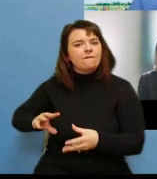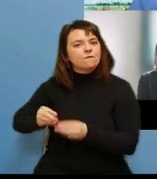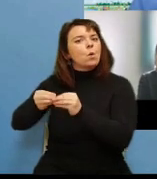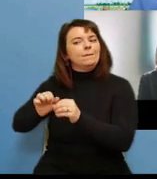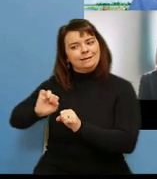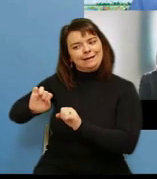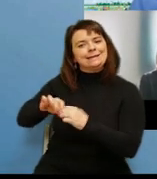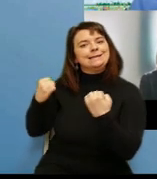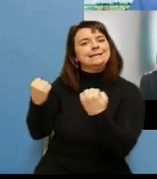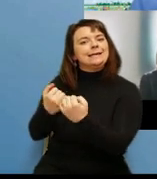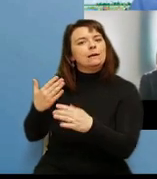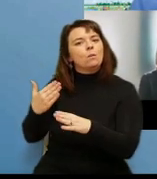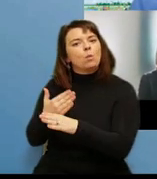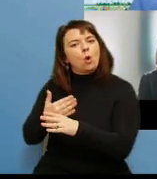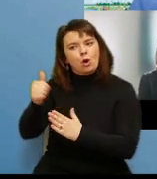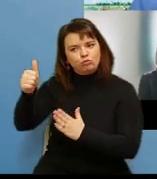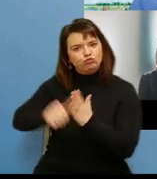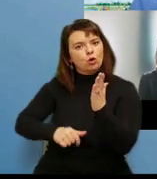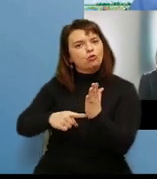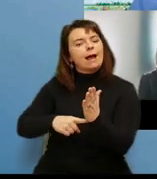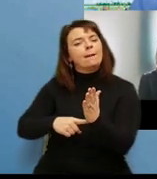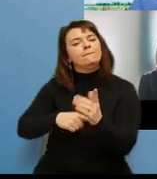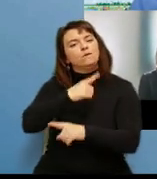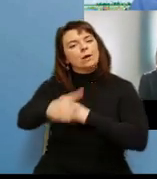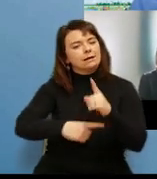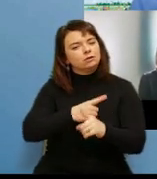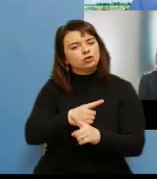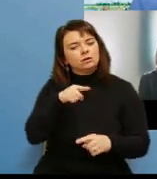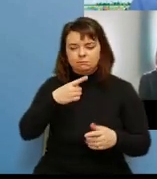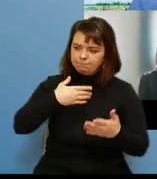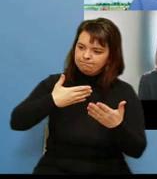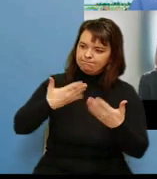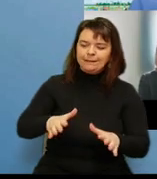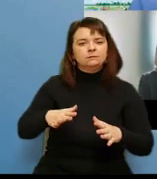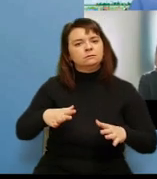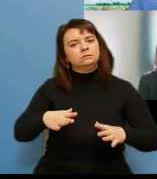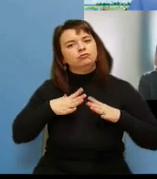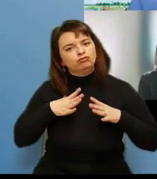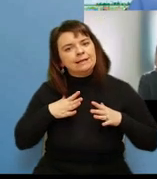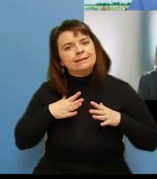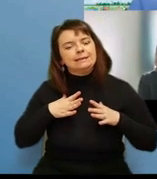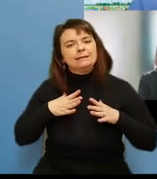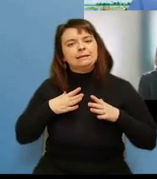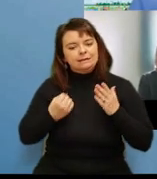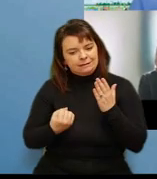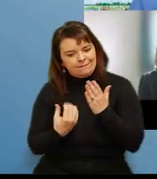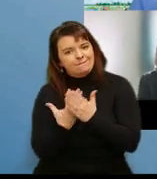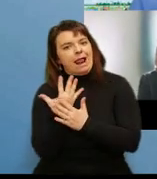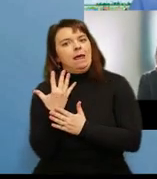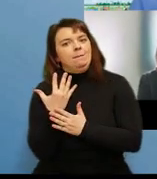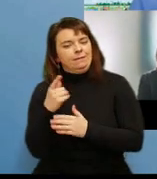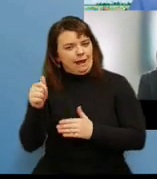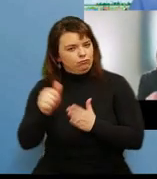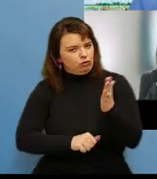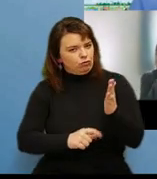exactly those points, and it is forming part of his team's work programme for next year, which